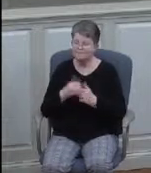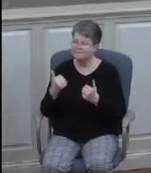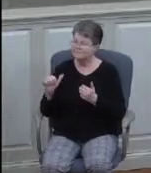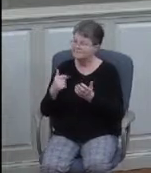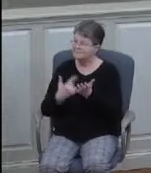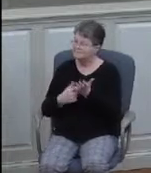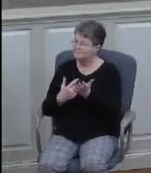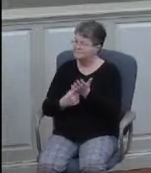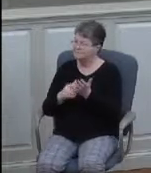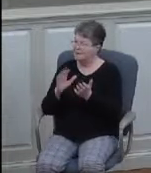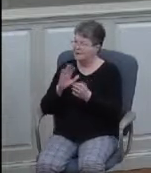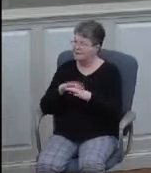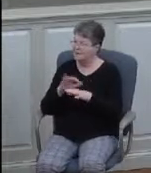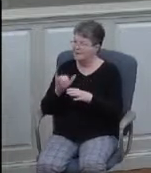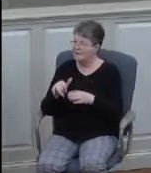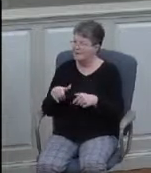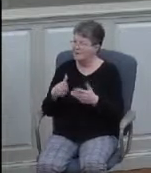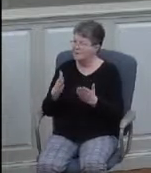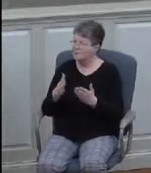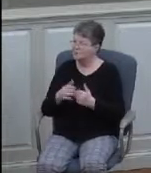Discussion on the motion?